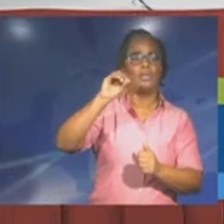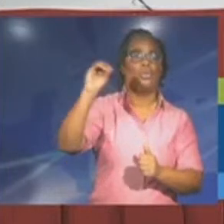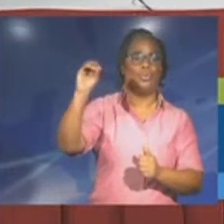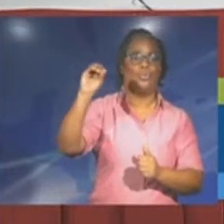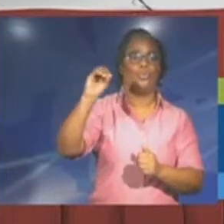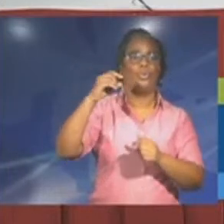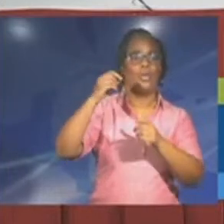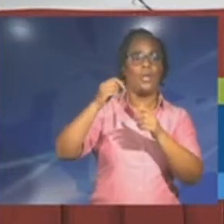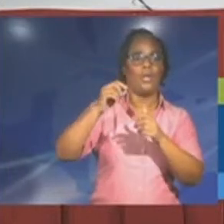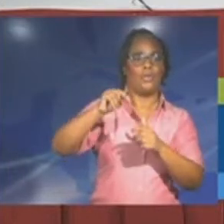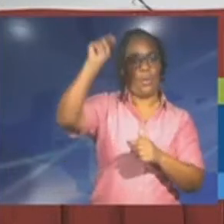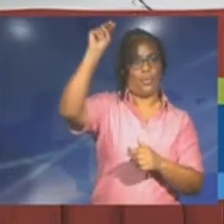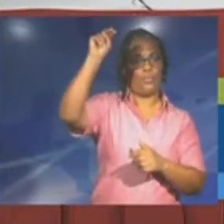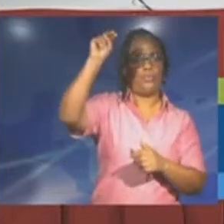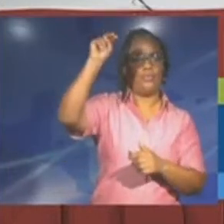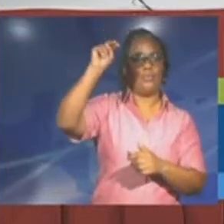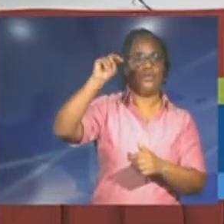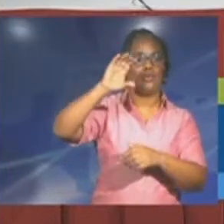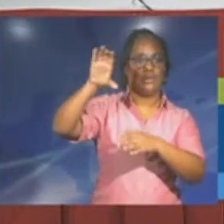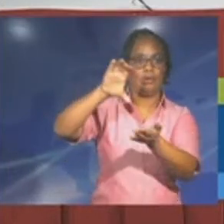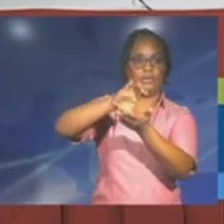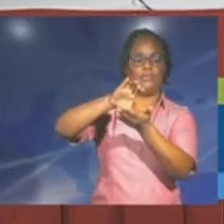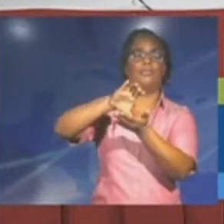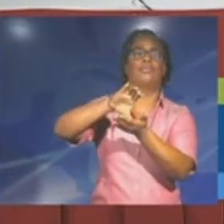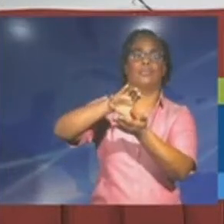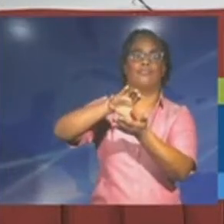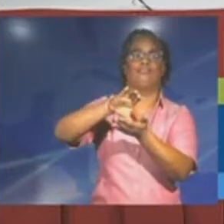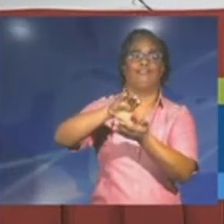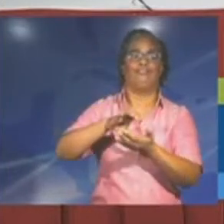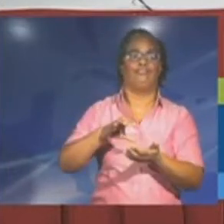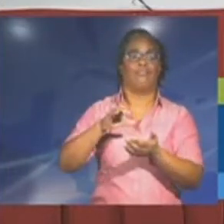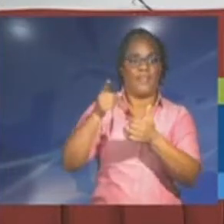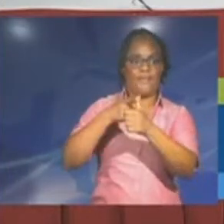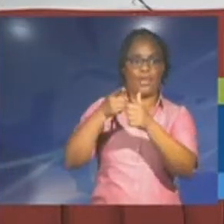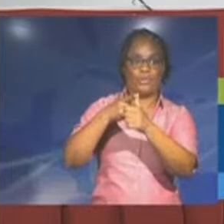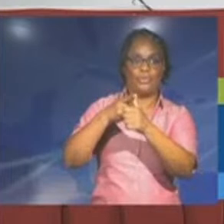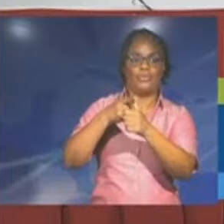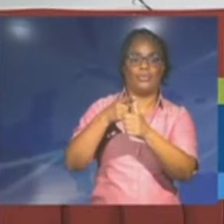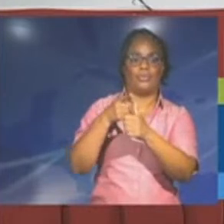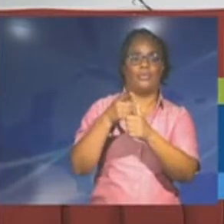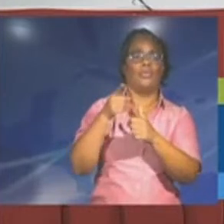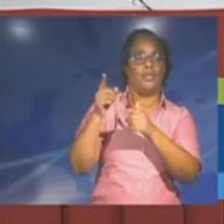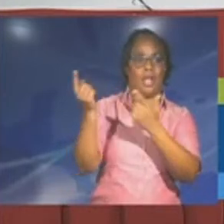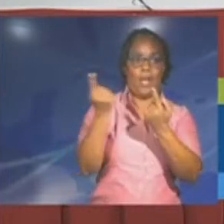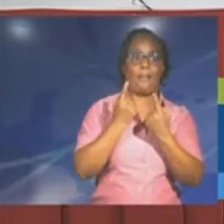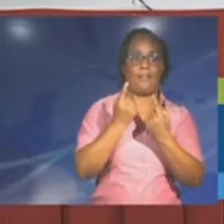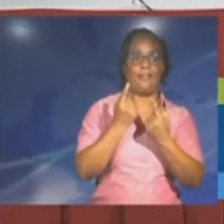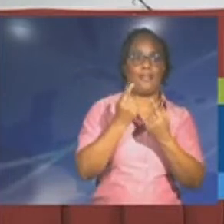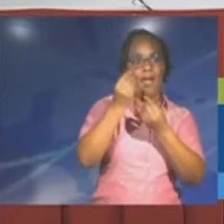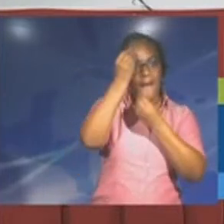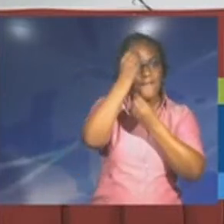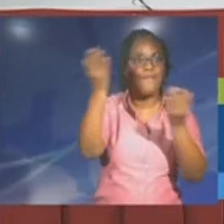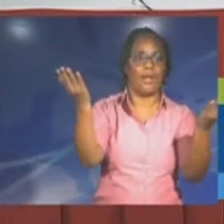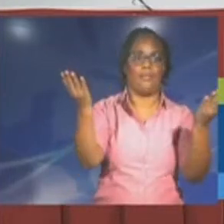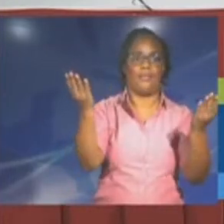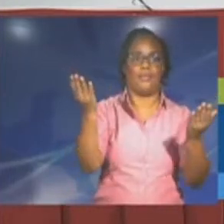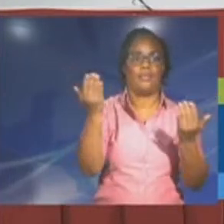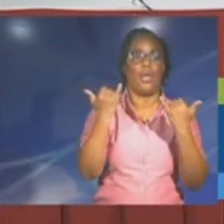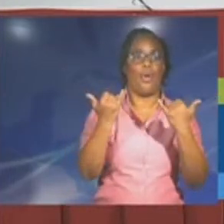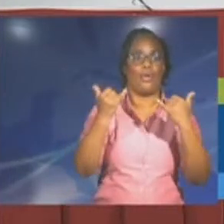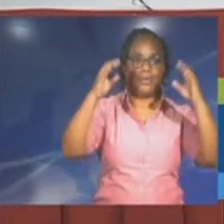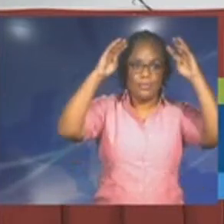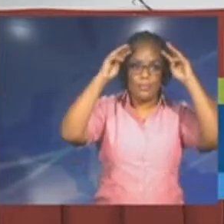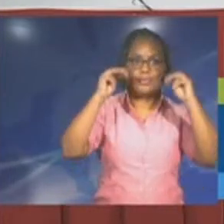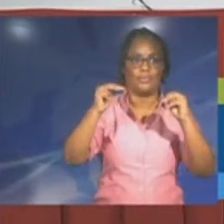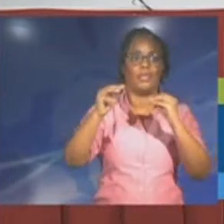So, Rashad, again, what we always advise when you have these inquiries from members of the public, we will never be able to answer about